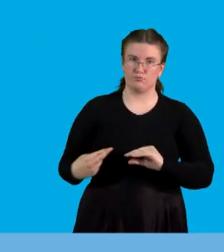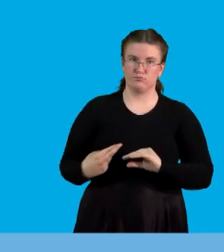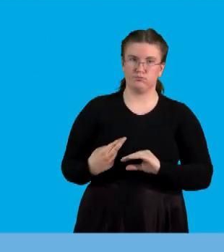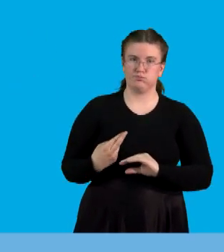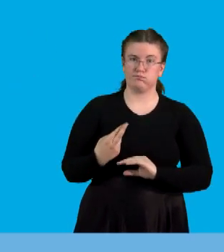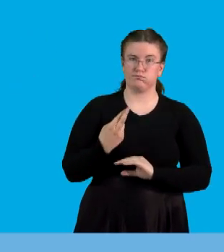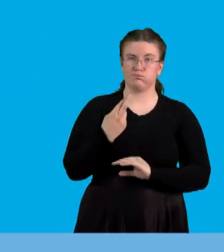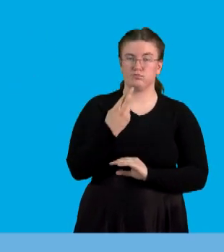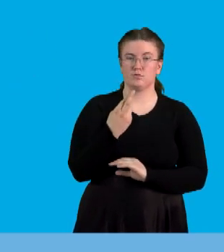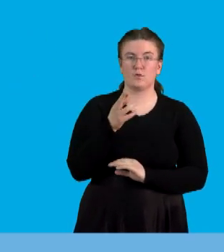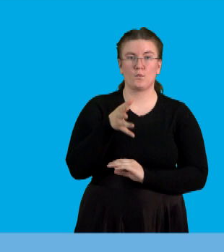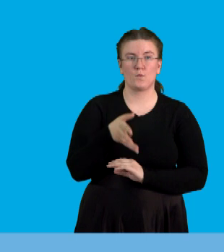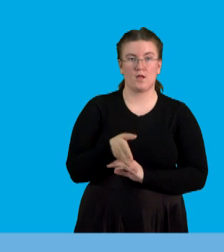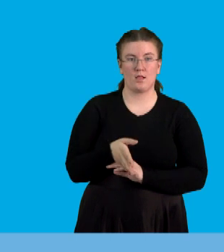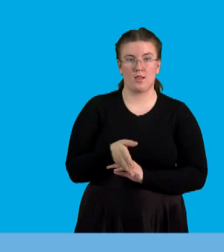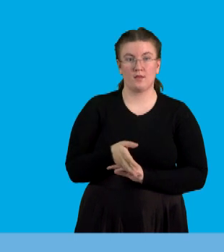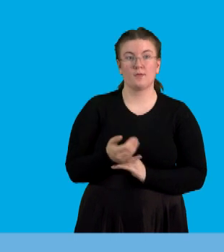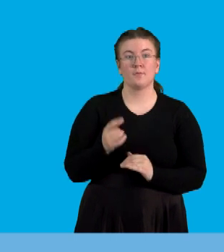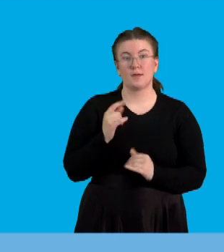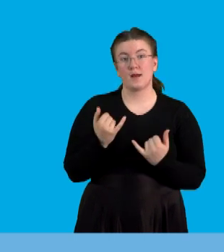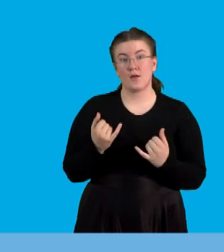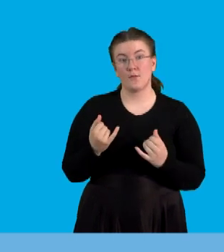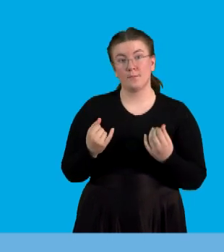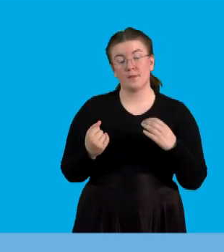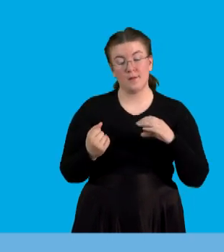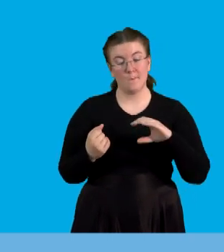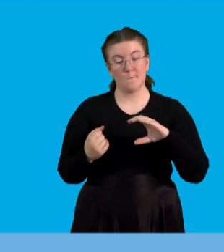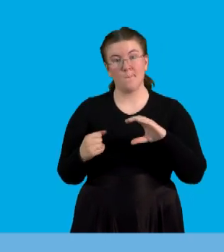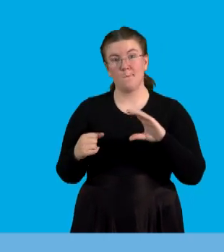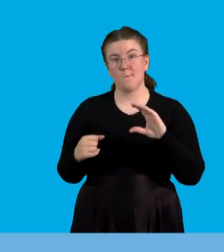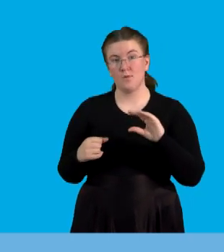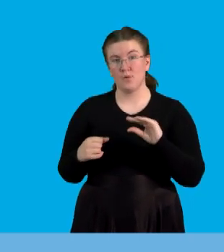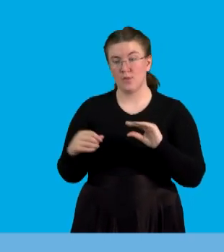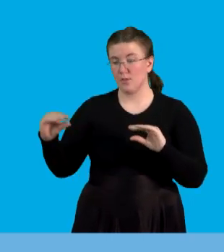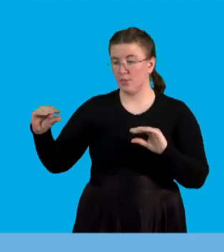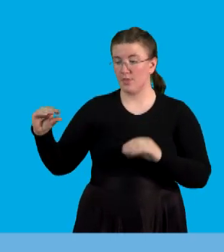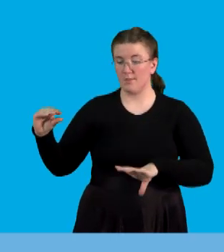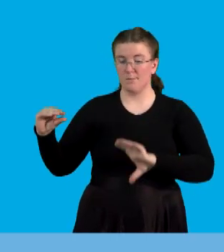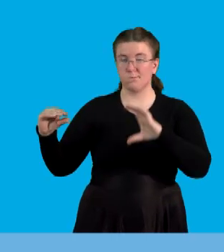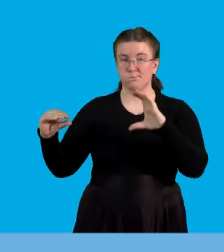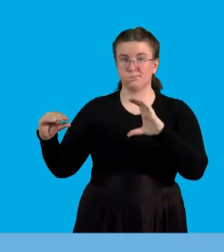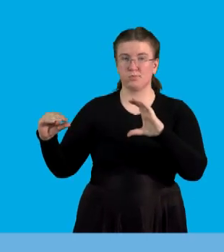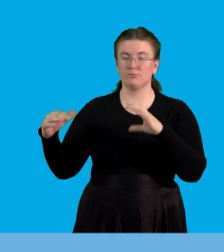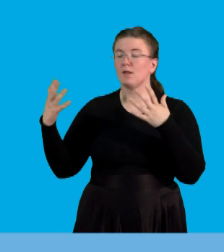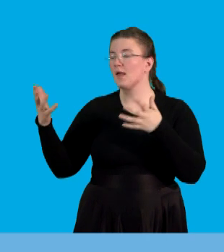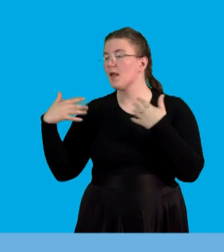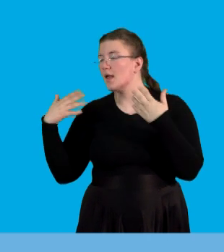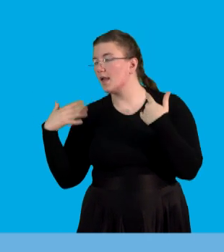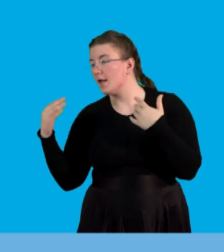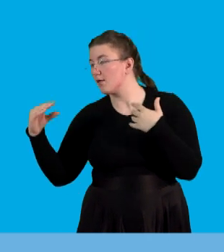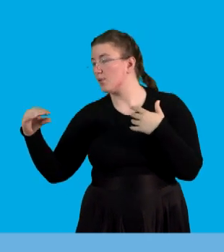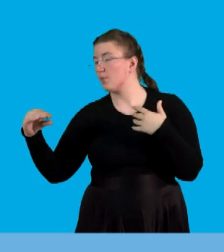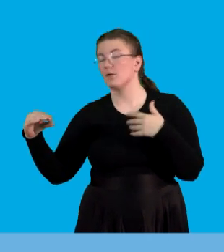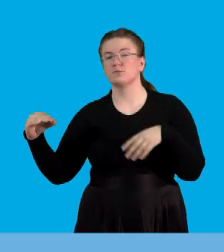when light now moves from a less dense medium like air into a denser medium like glass or even